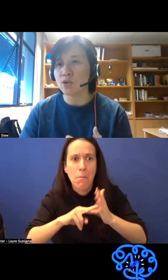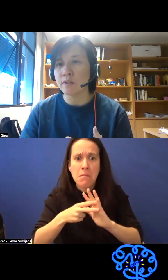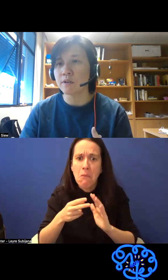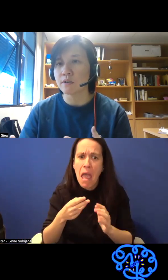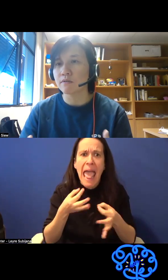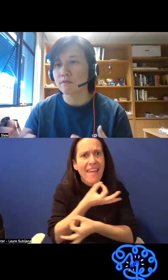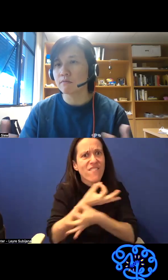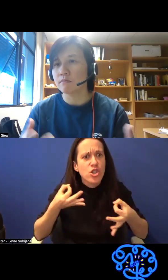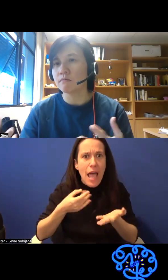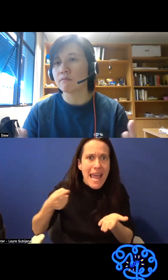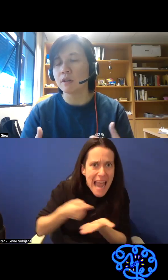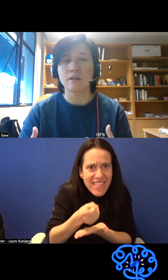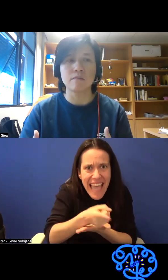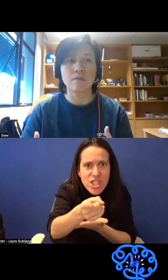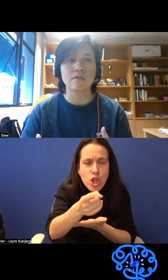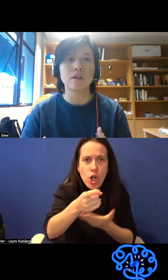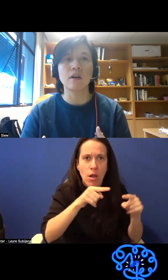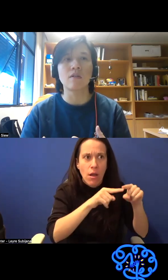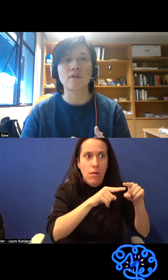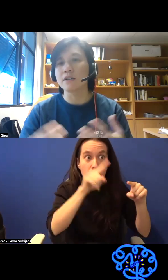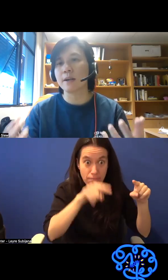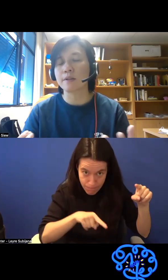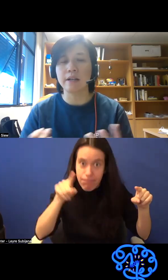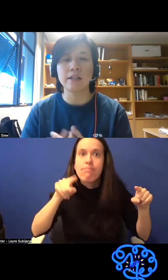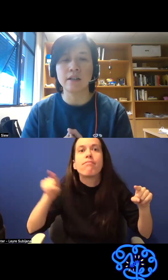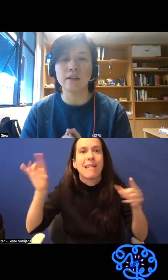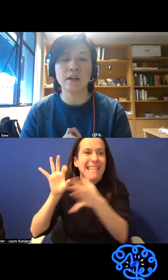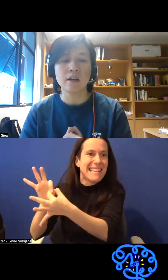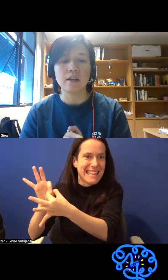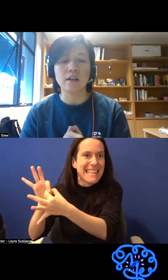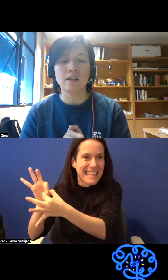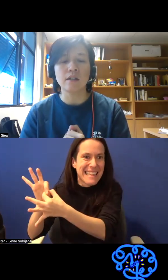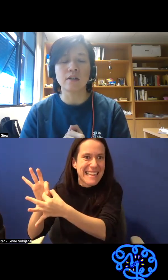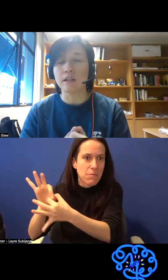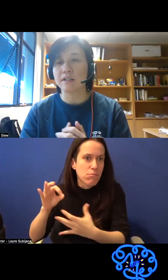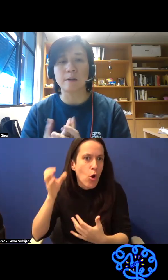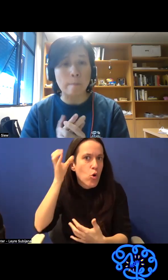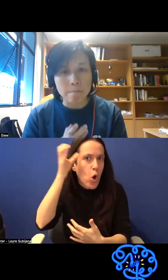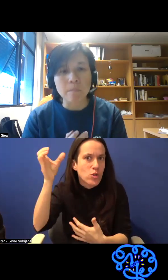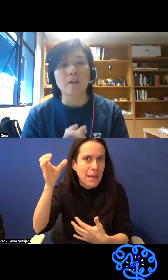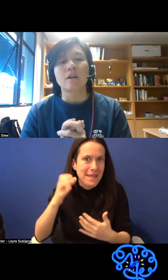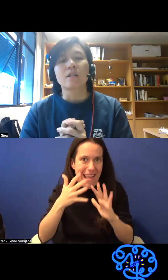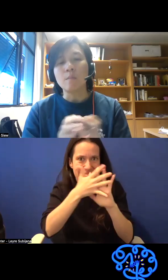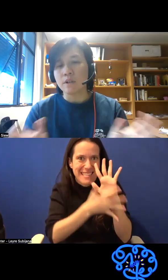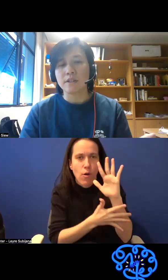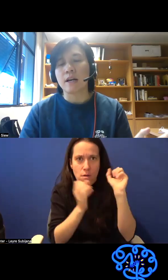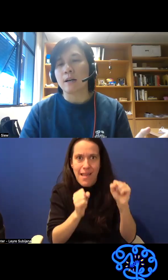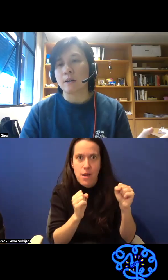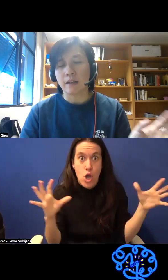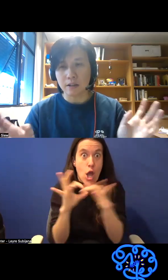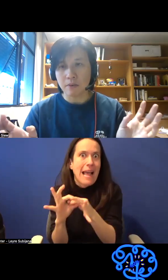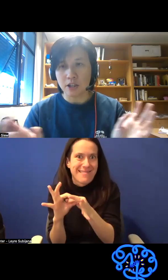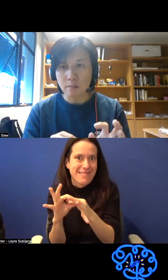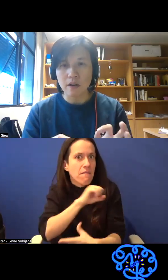of retrieval um, of concepts, right, in the lexicon. Some words